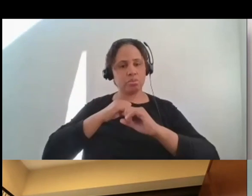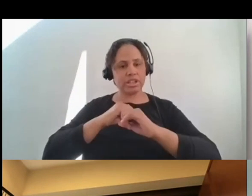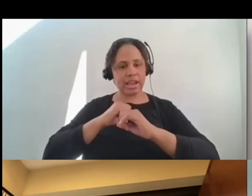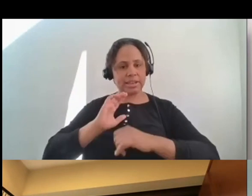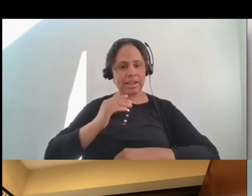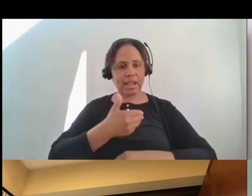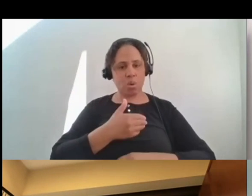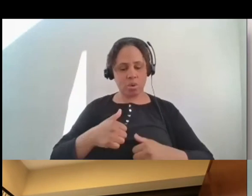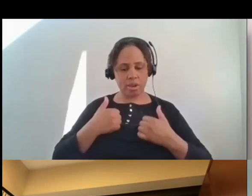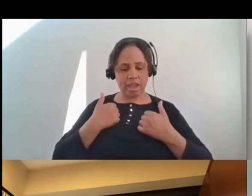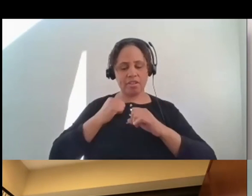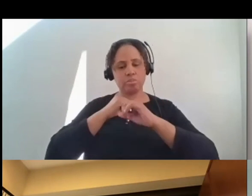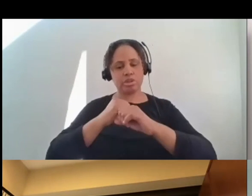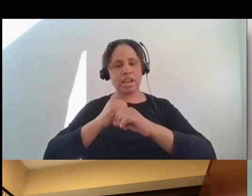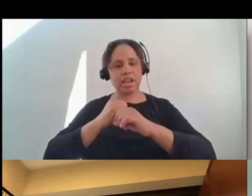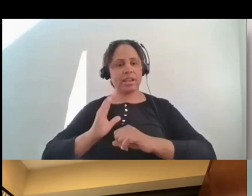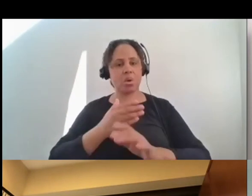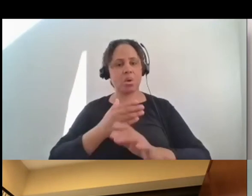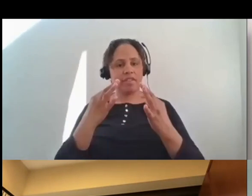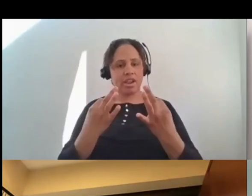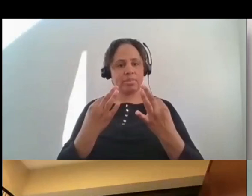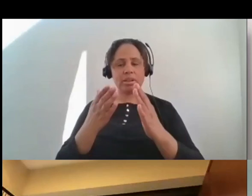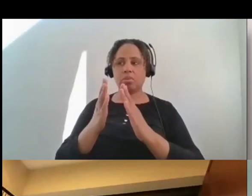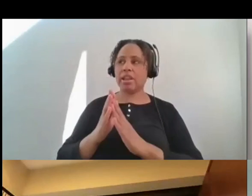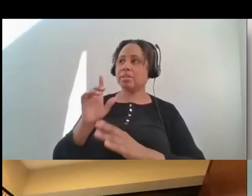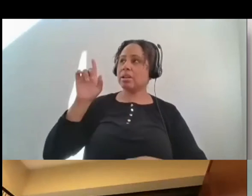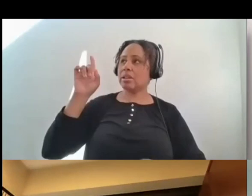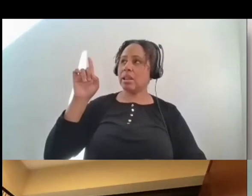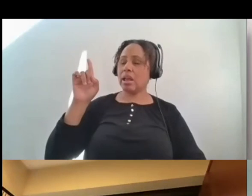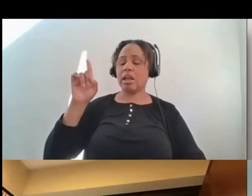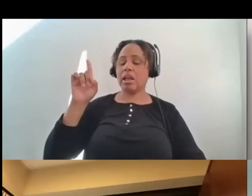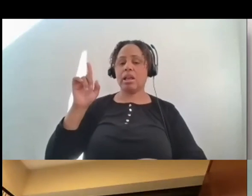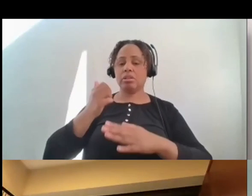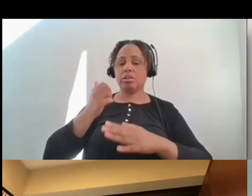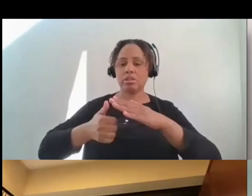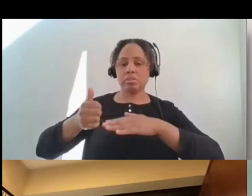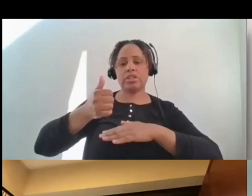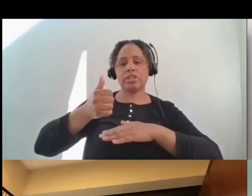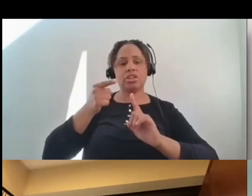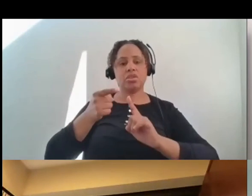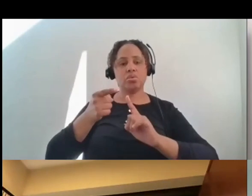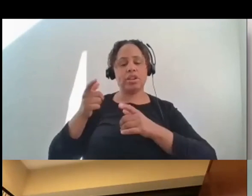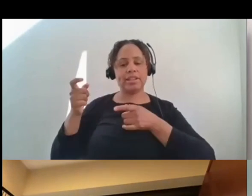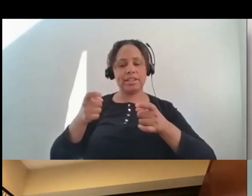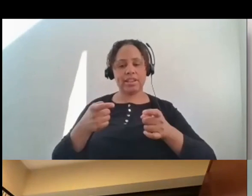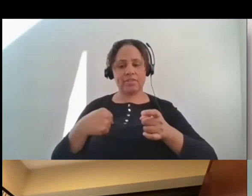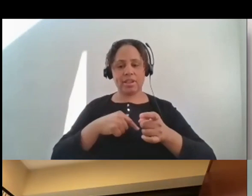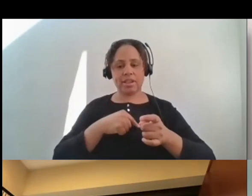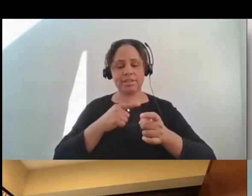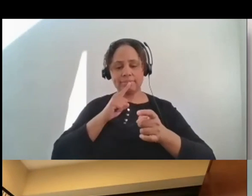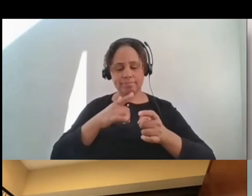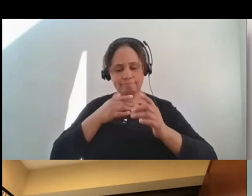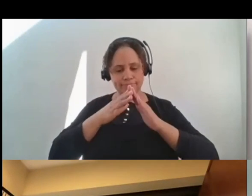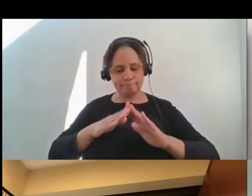protect our families. We ask Allah subhanahu wa ta'ala to give us serenity and to